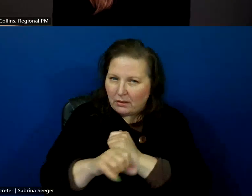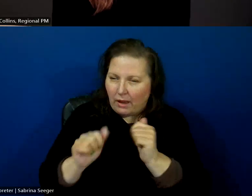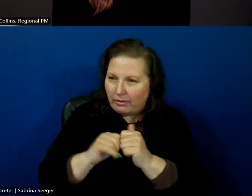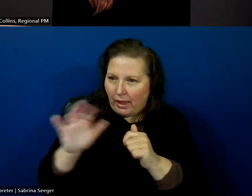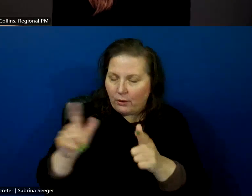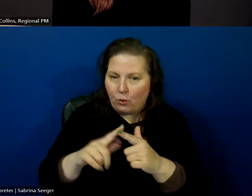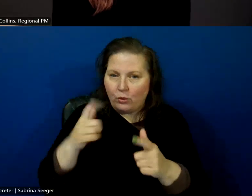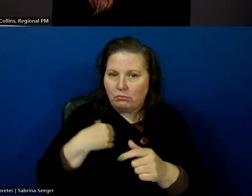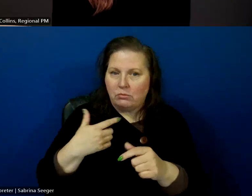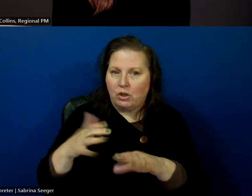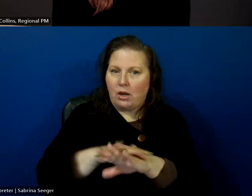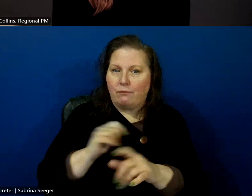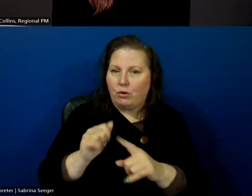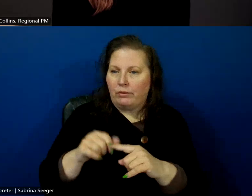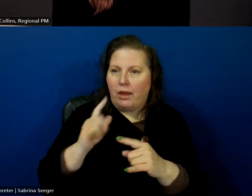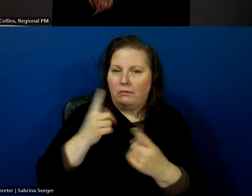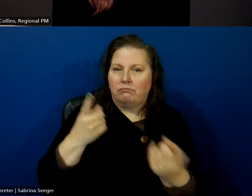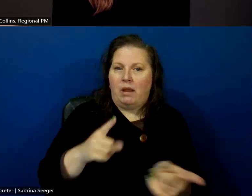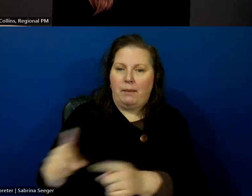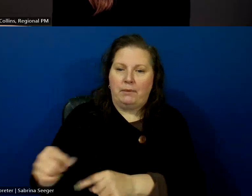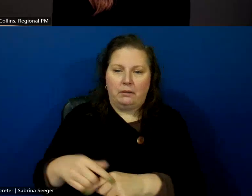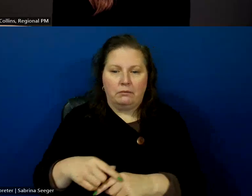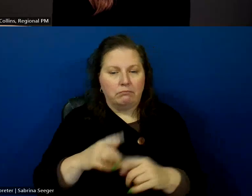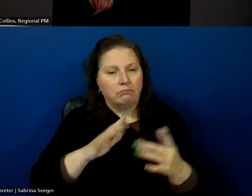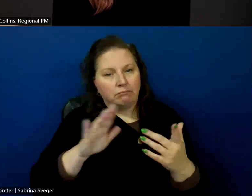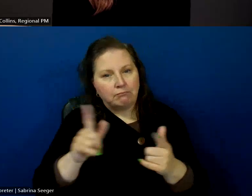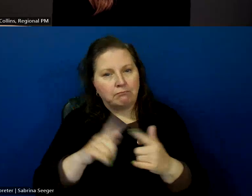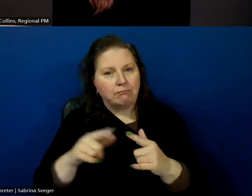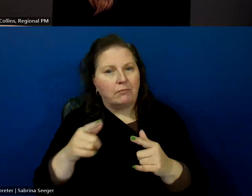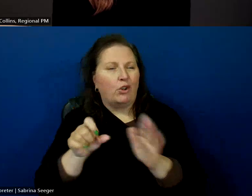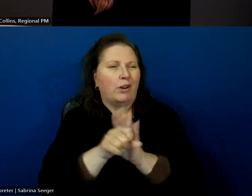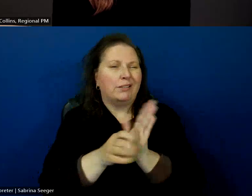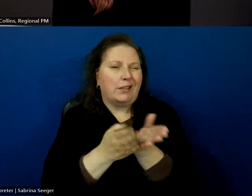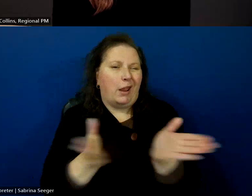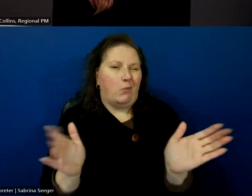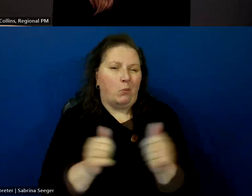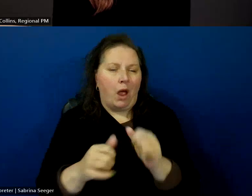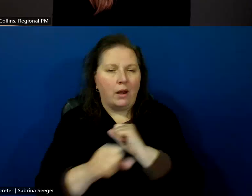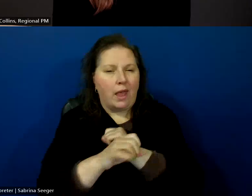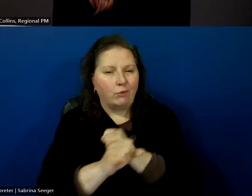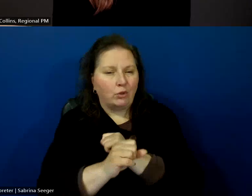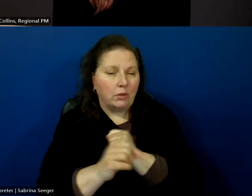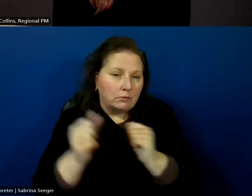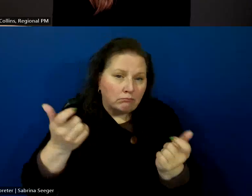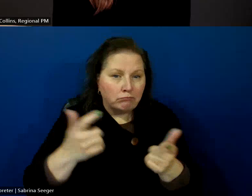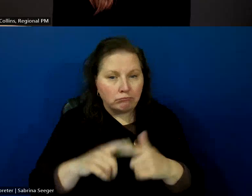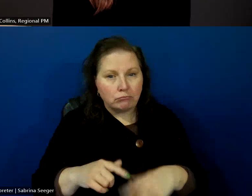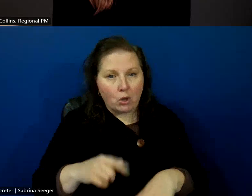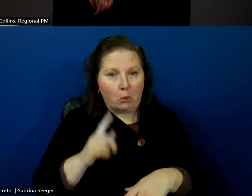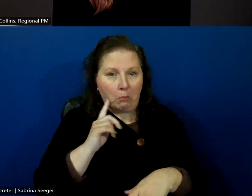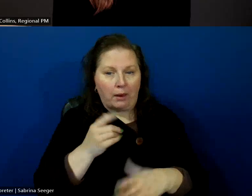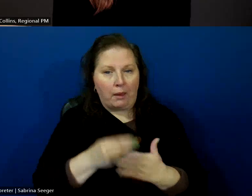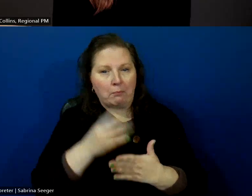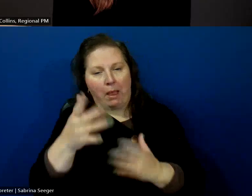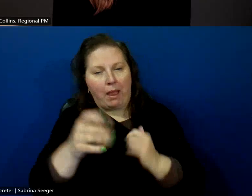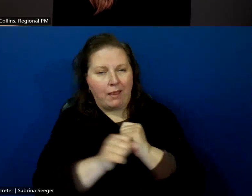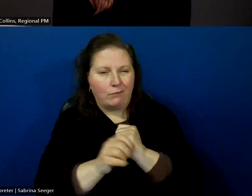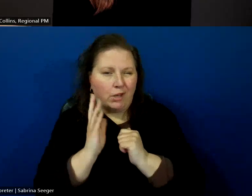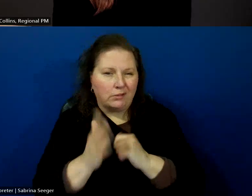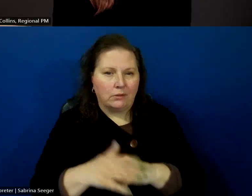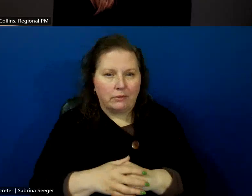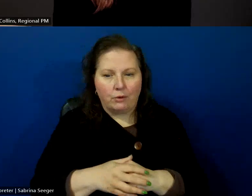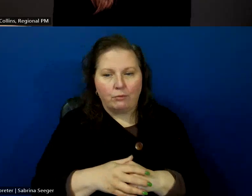got them to cover that you were gonna Online. have? Online, they're considered a statewide advertising, so if you need to notify